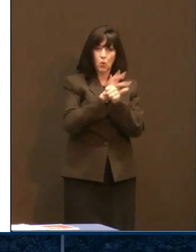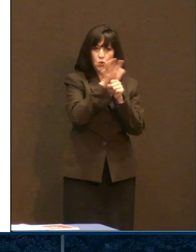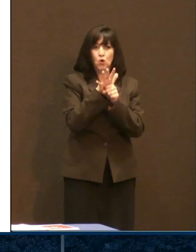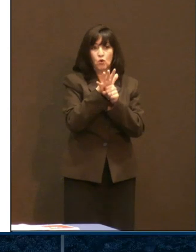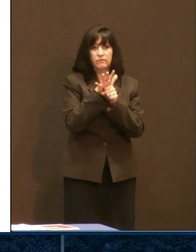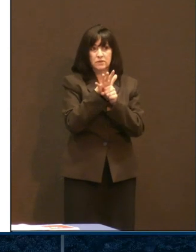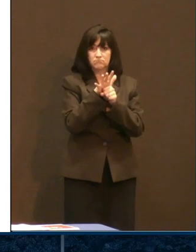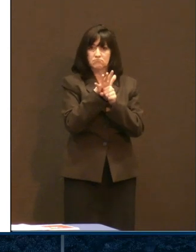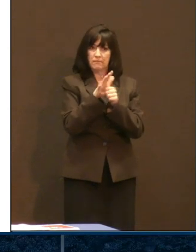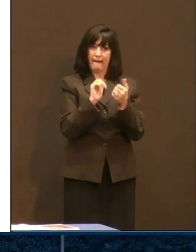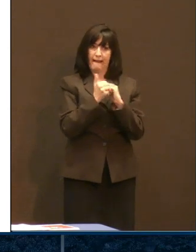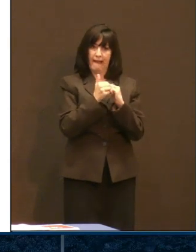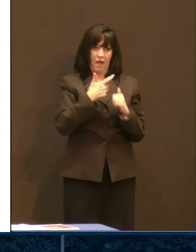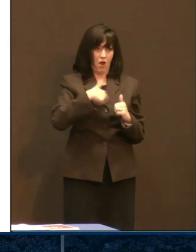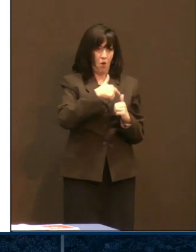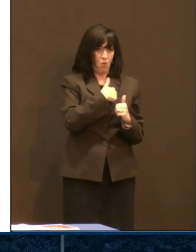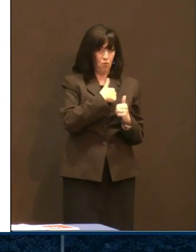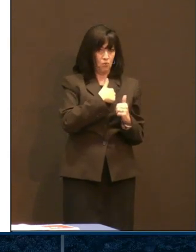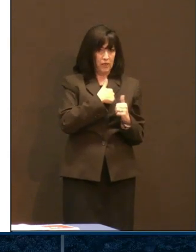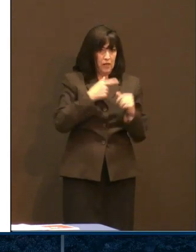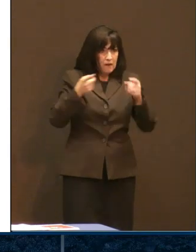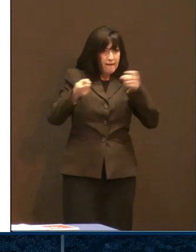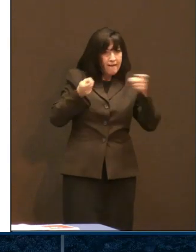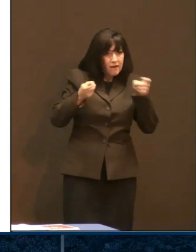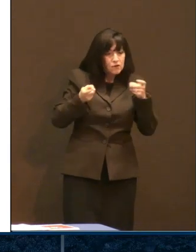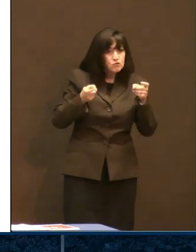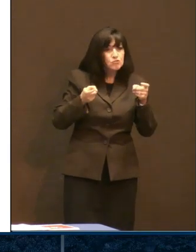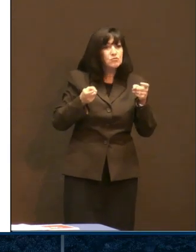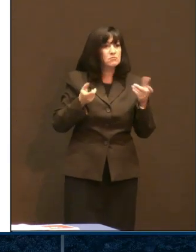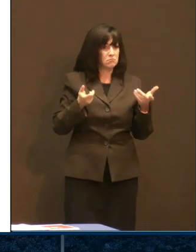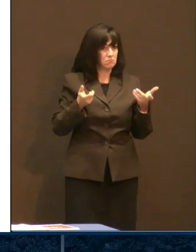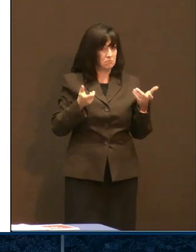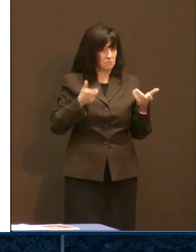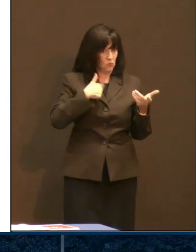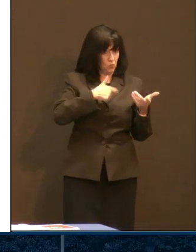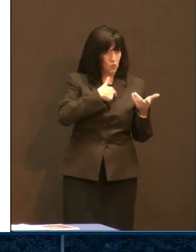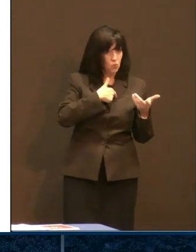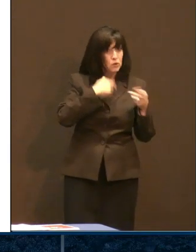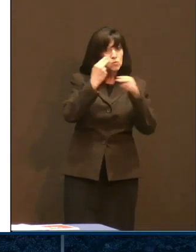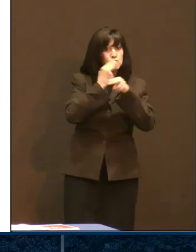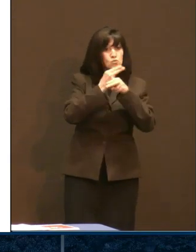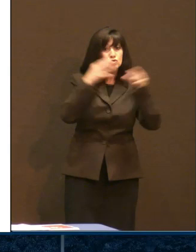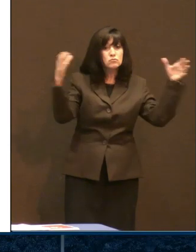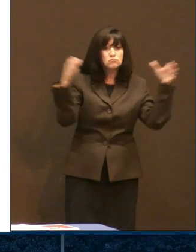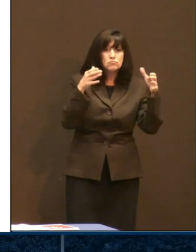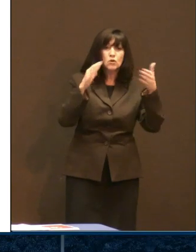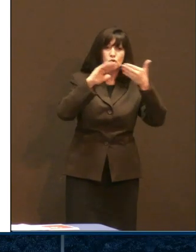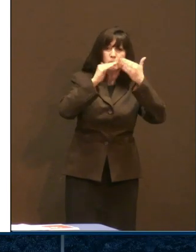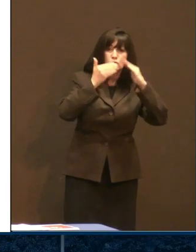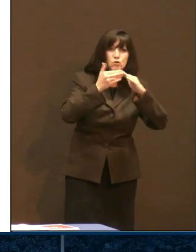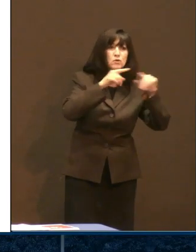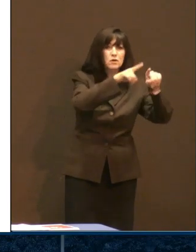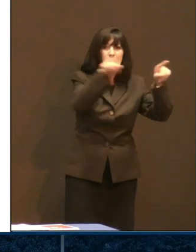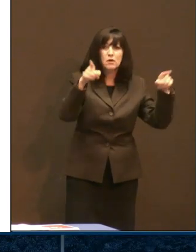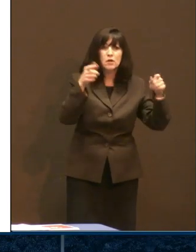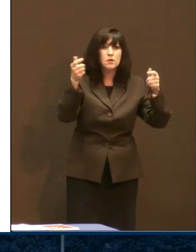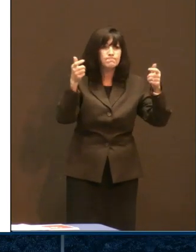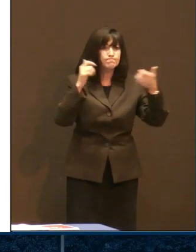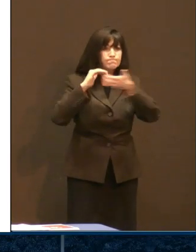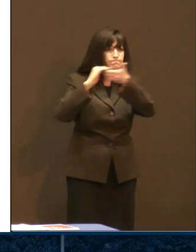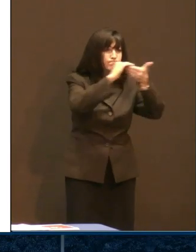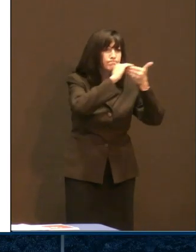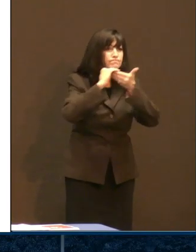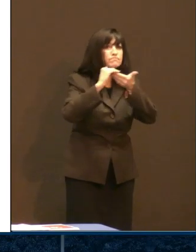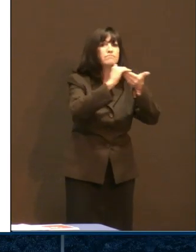responded. Did we respond with more of a community sense, the sense that as Delawareans we're